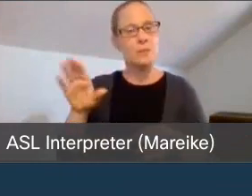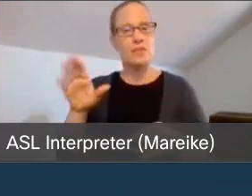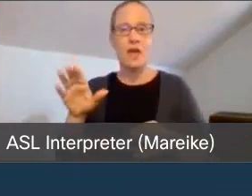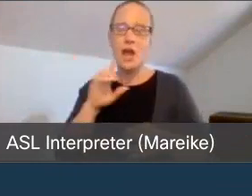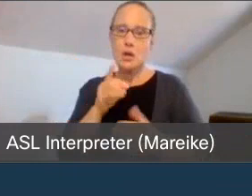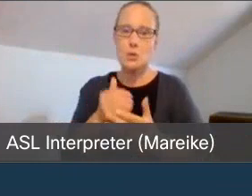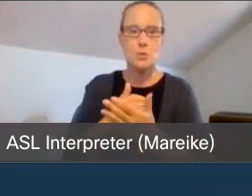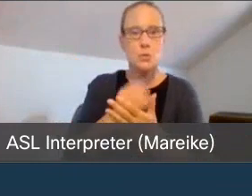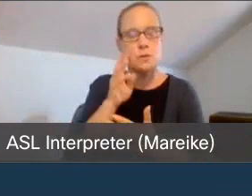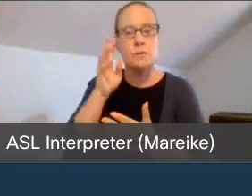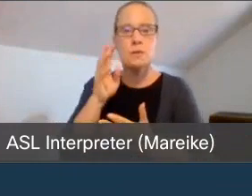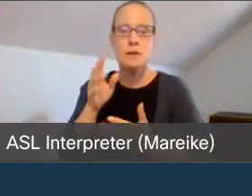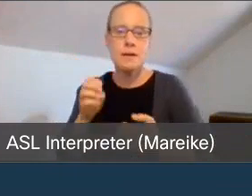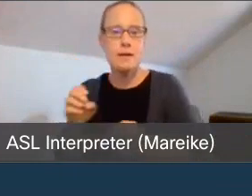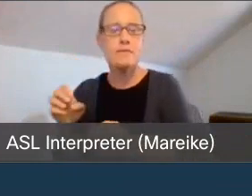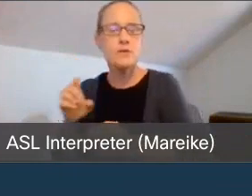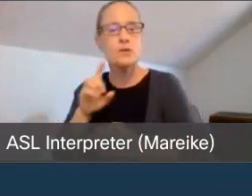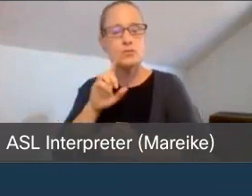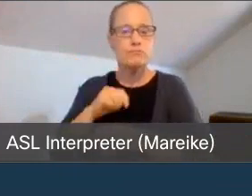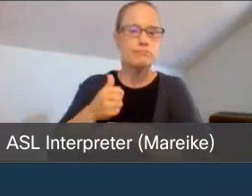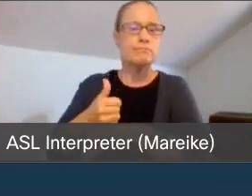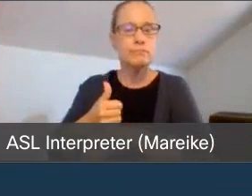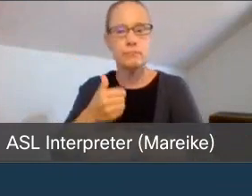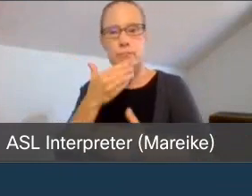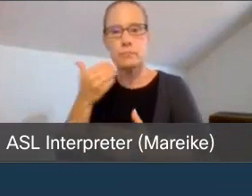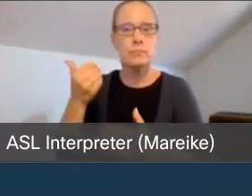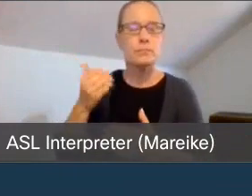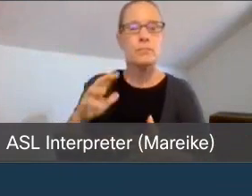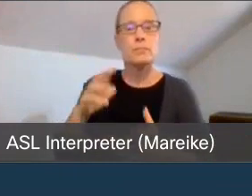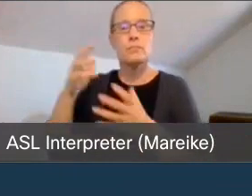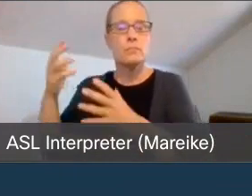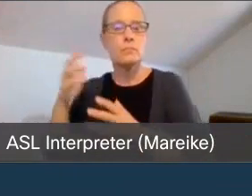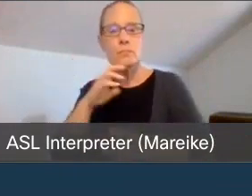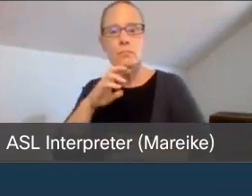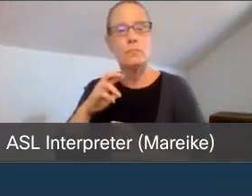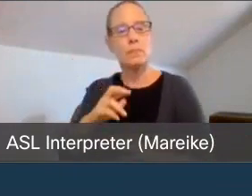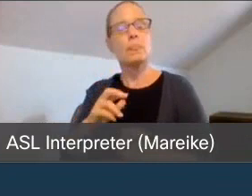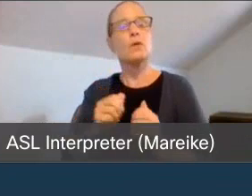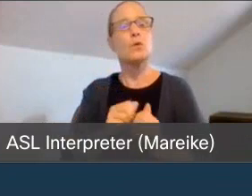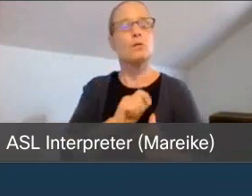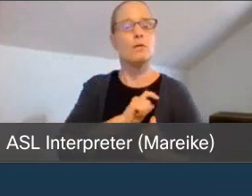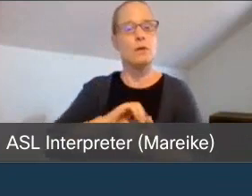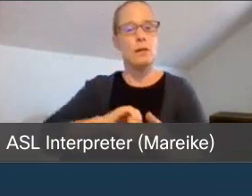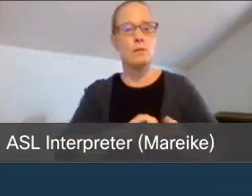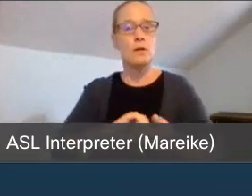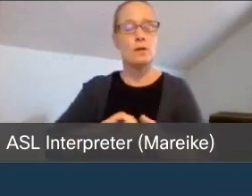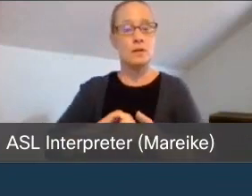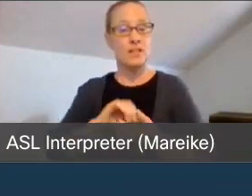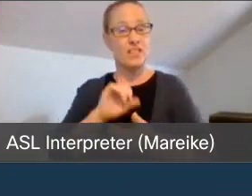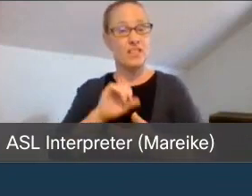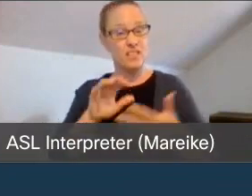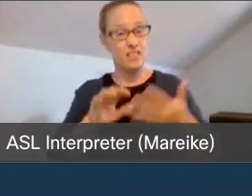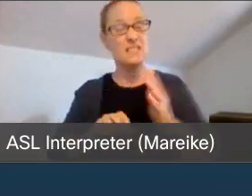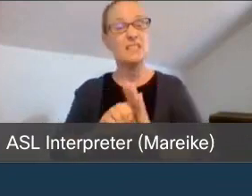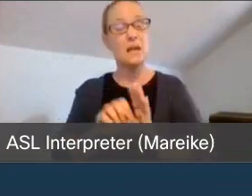to improve crisis response and behavioral health and law enforcement collaboration. These examples can help other